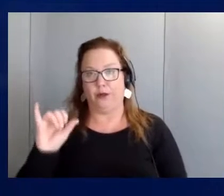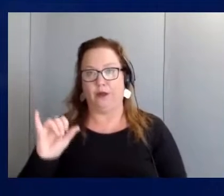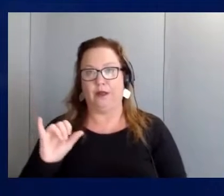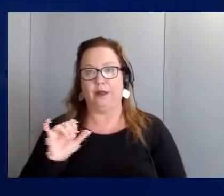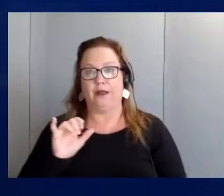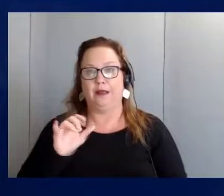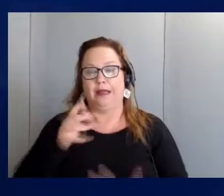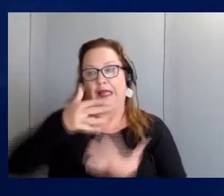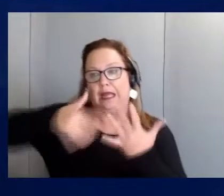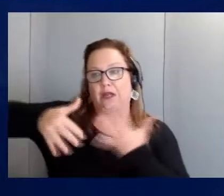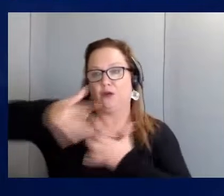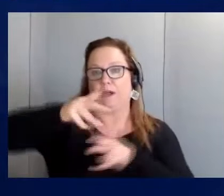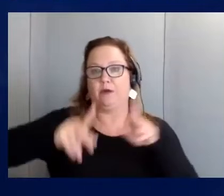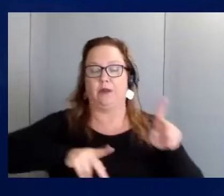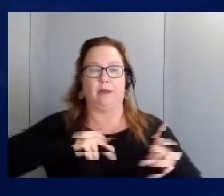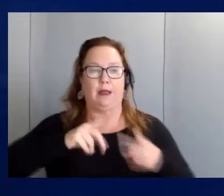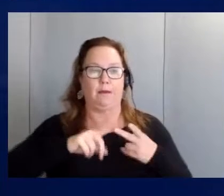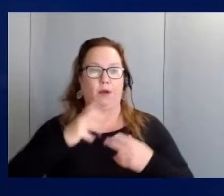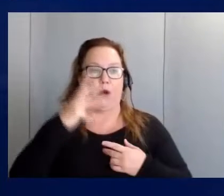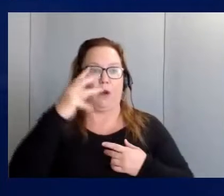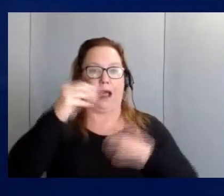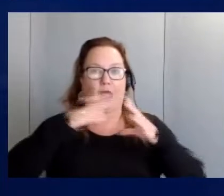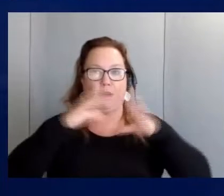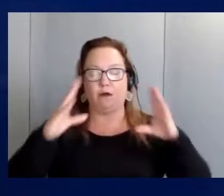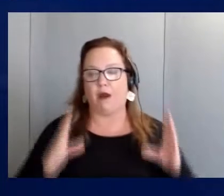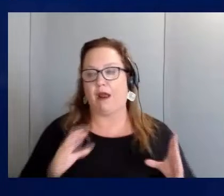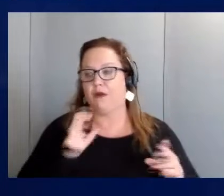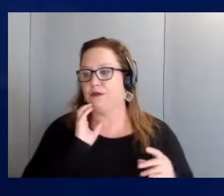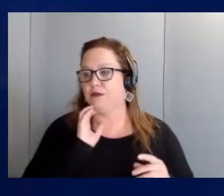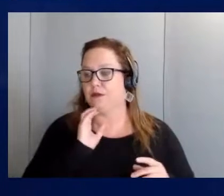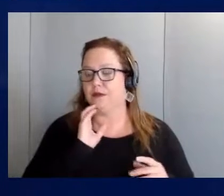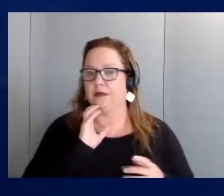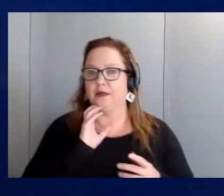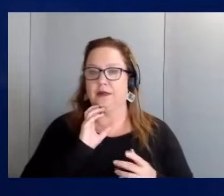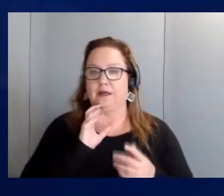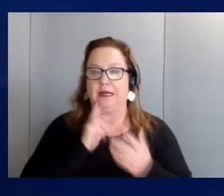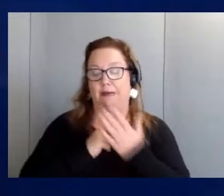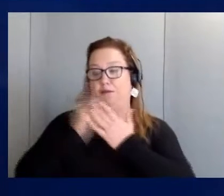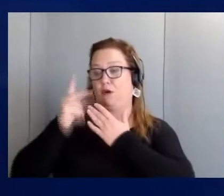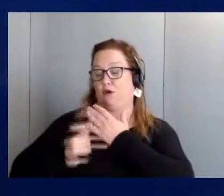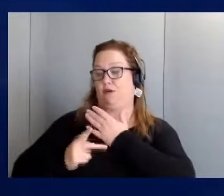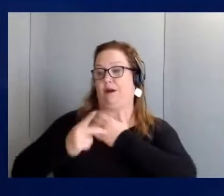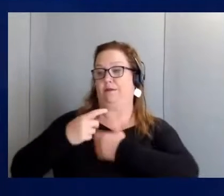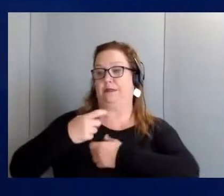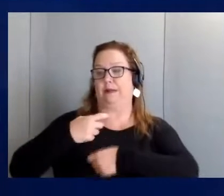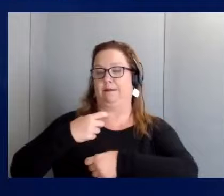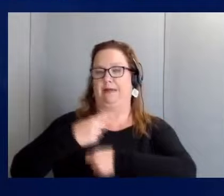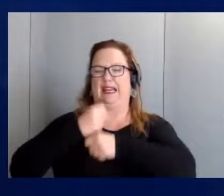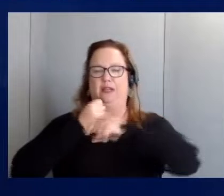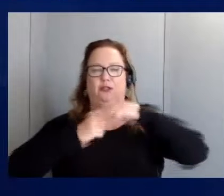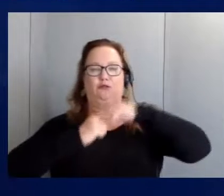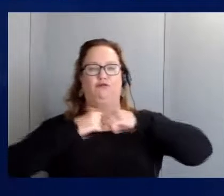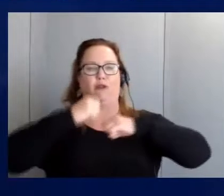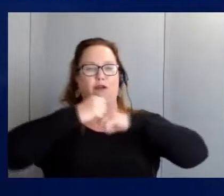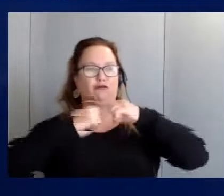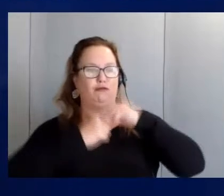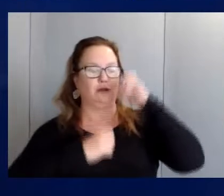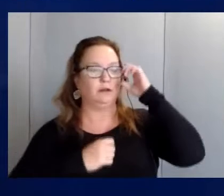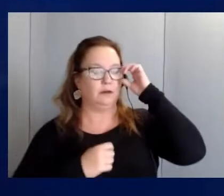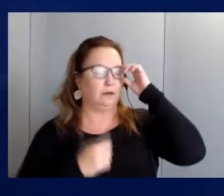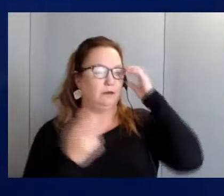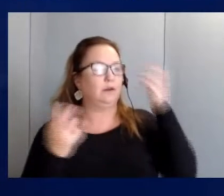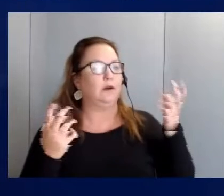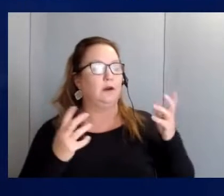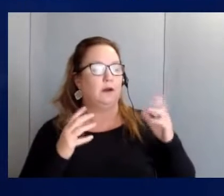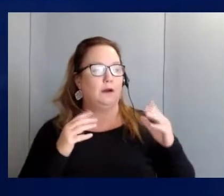with other people, get out of your house, get into some programs, creating some structure, really just moving